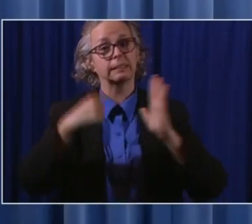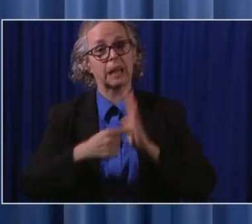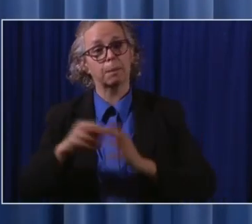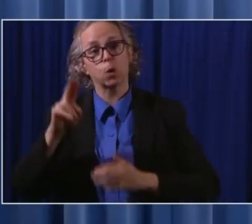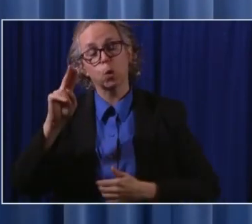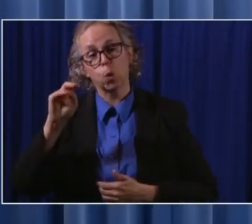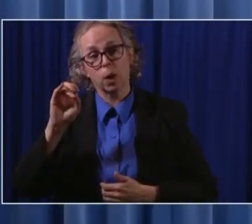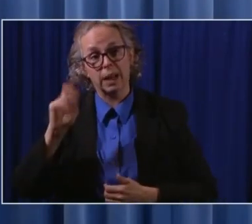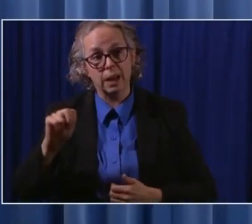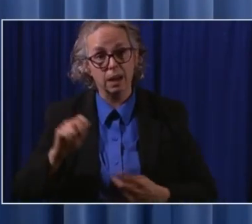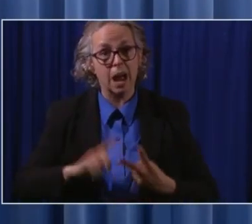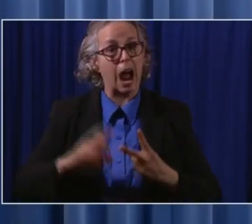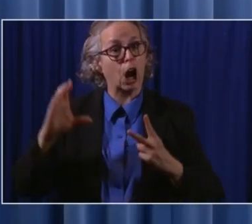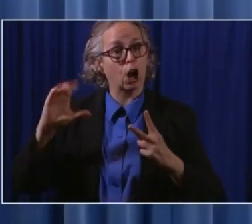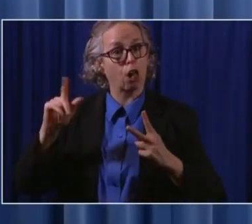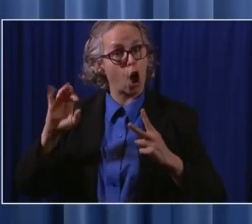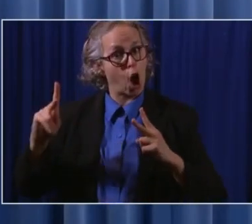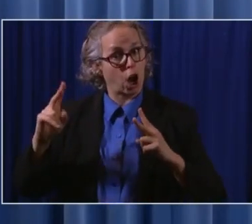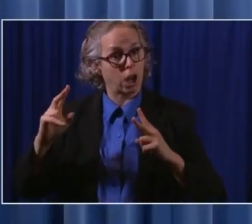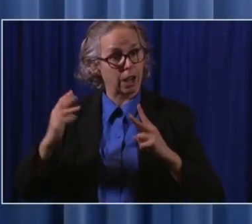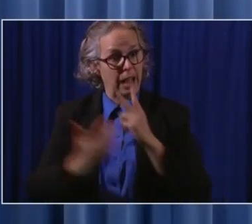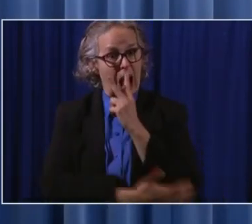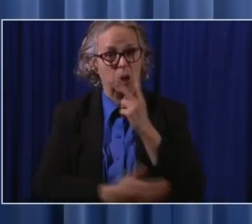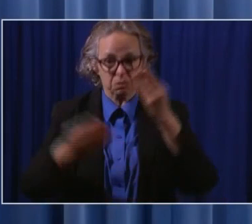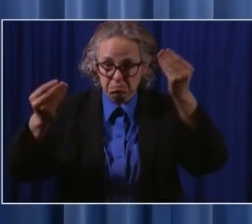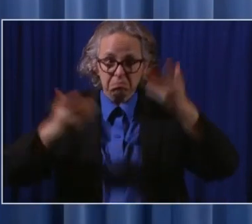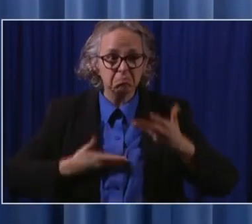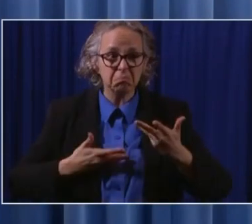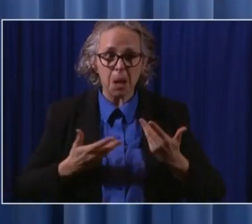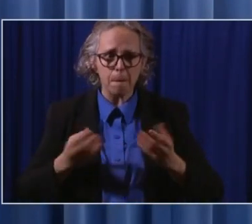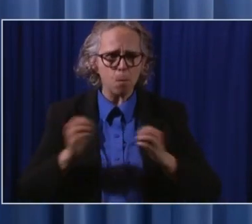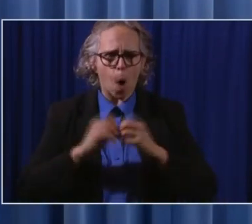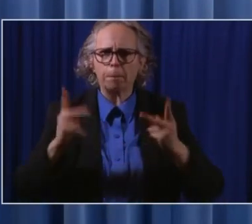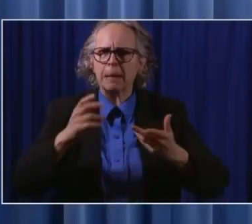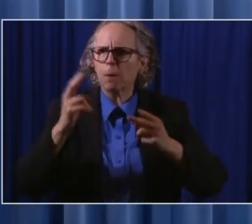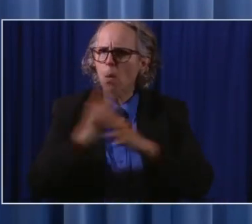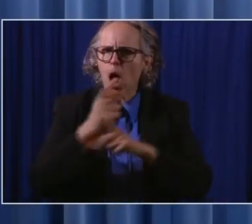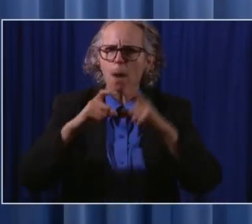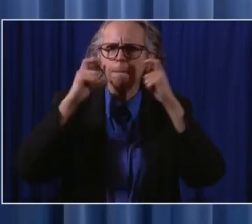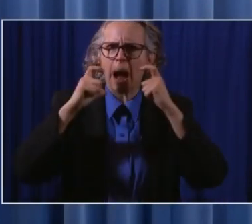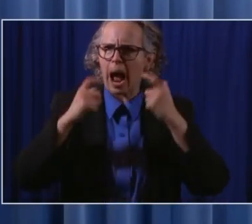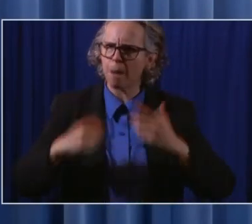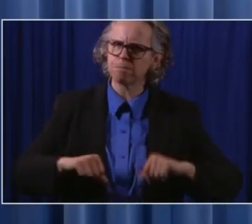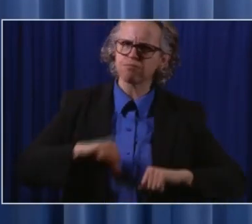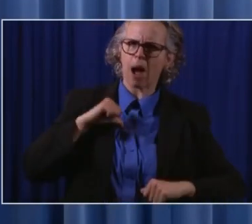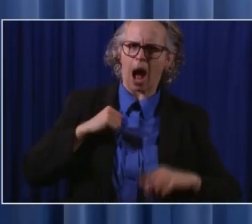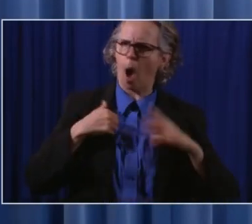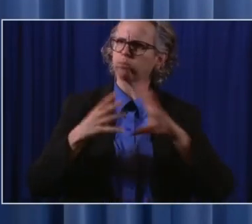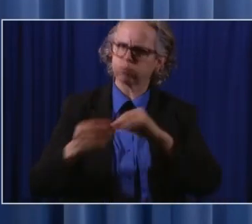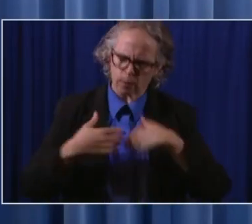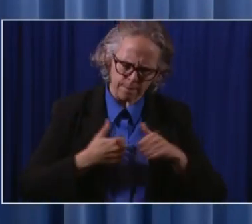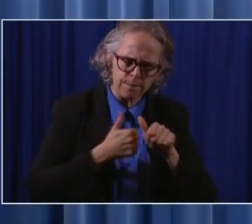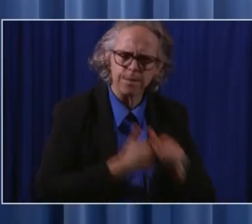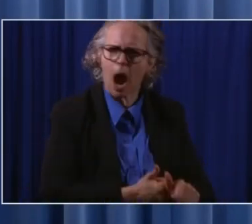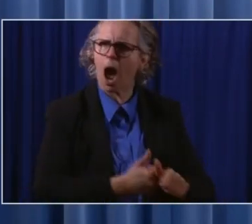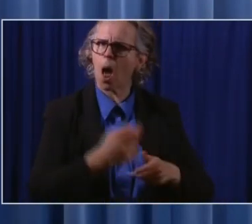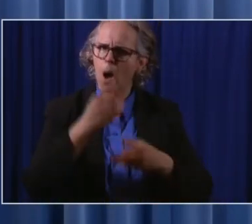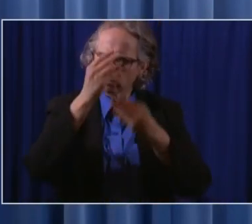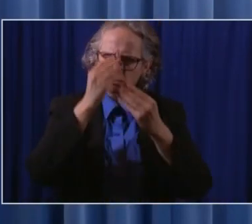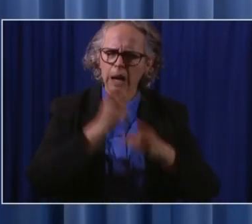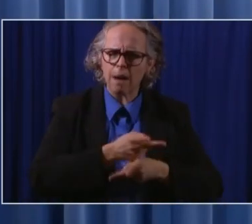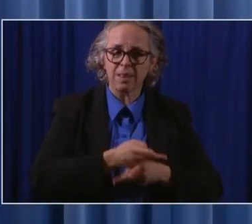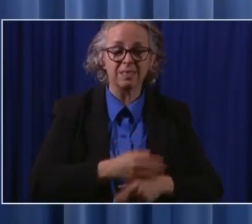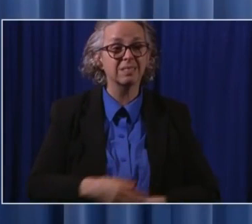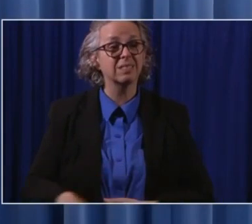mask compliance. Businesses are working hard to follow health department protocols. Delaware County health officials